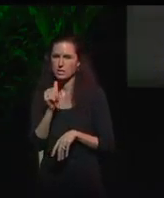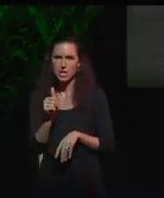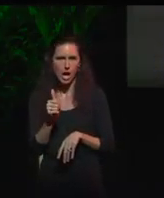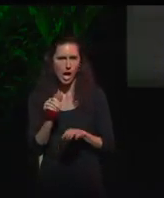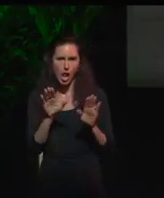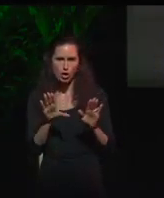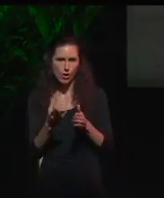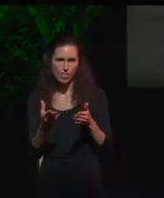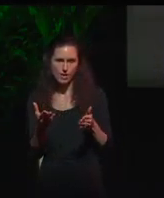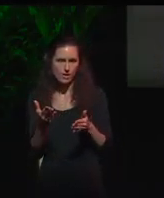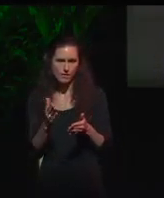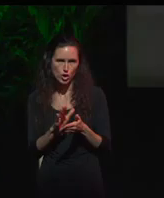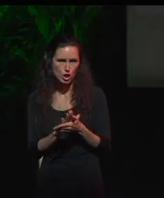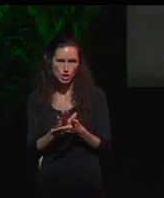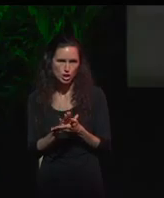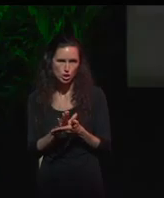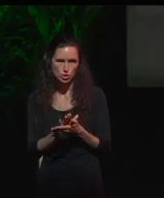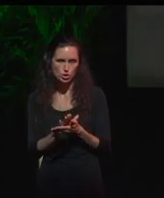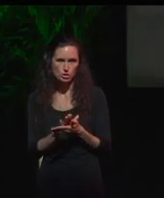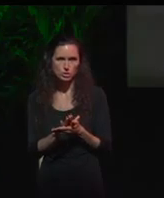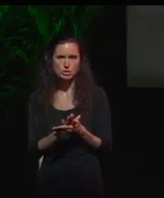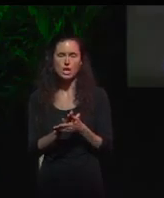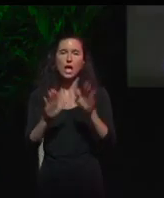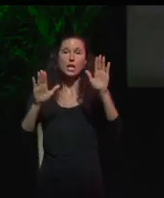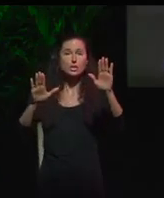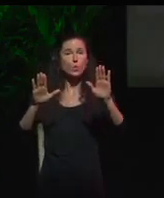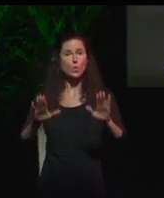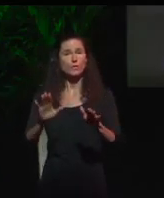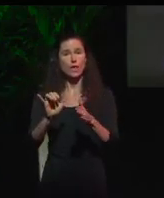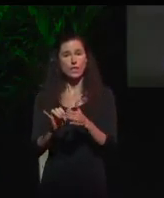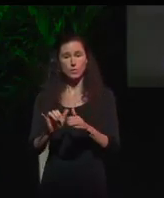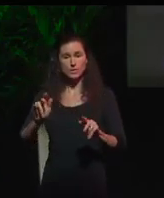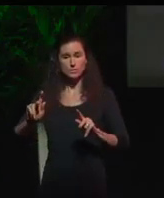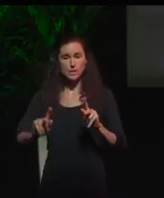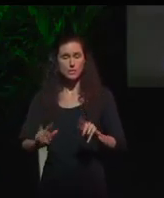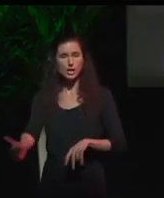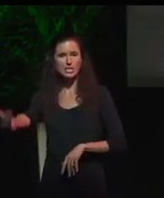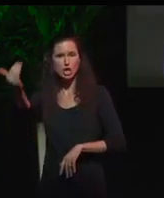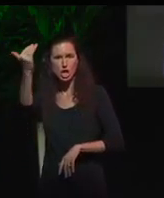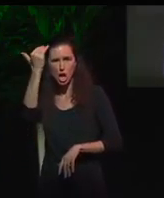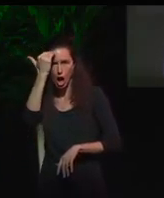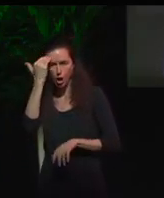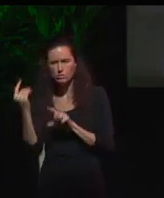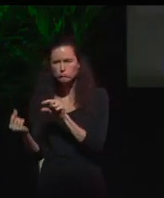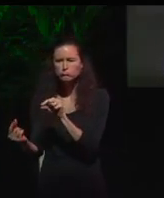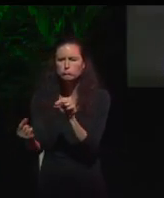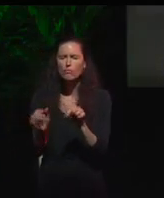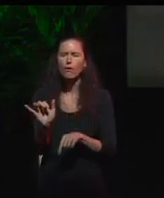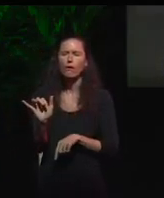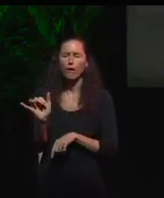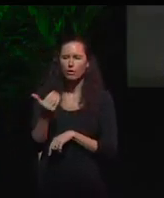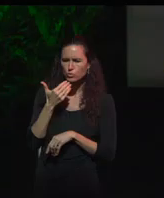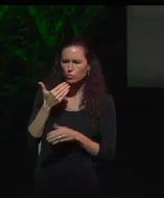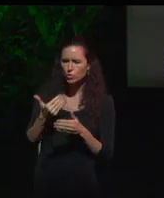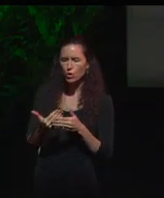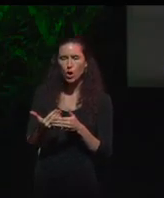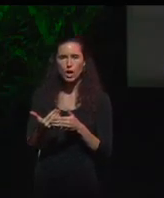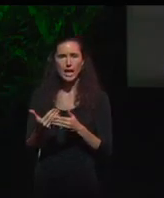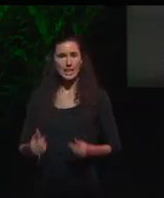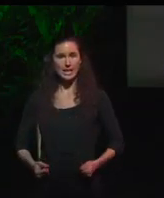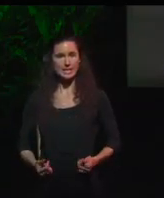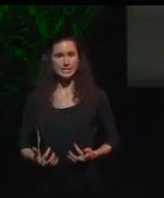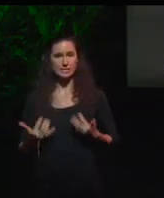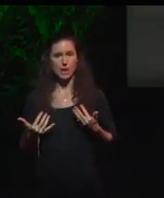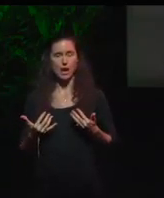is not a great thing for an institution. It's wonderful that once people get to know us, they're impressed by the work they do, and they get inspired